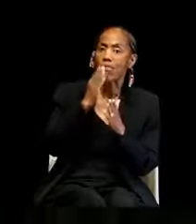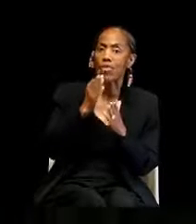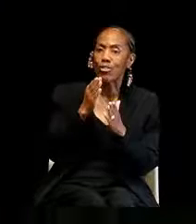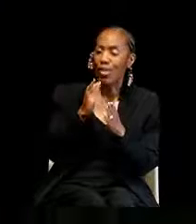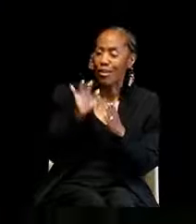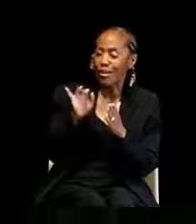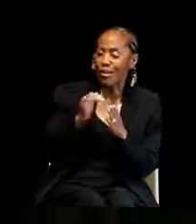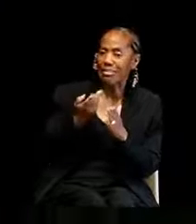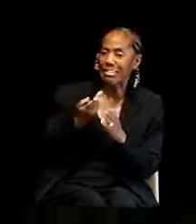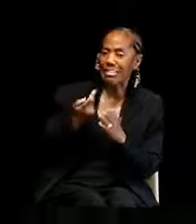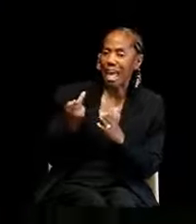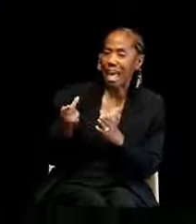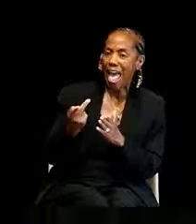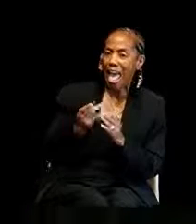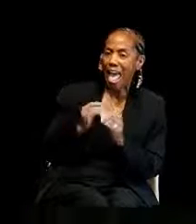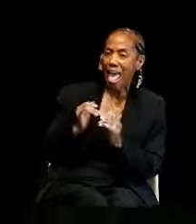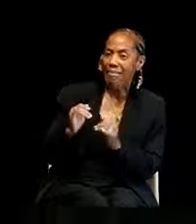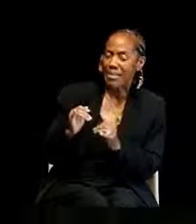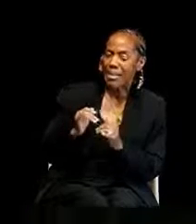his.